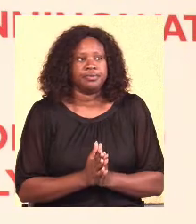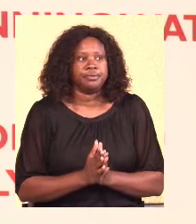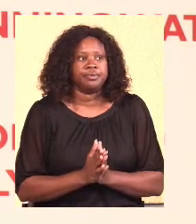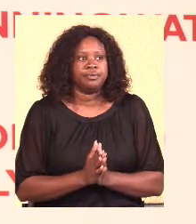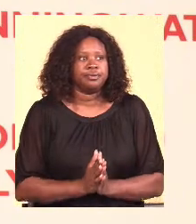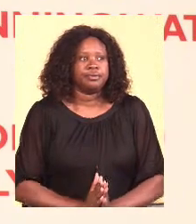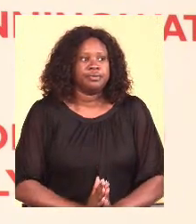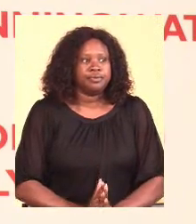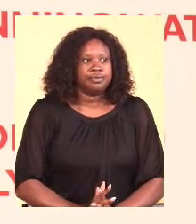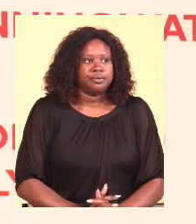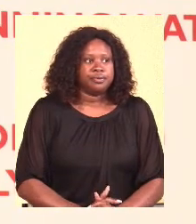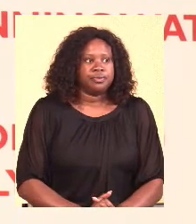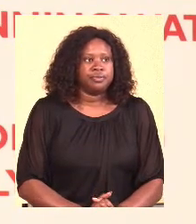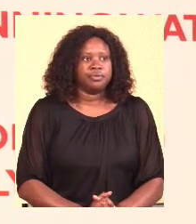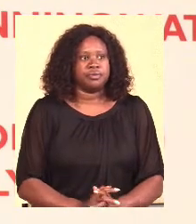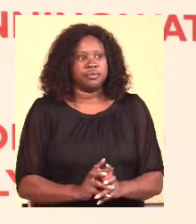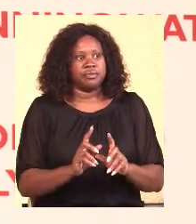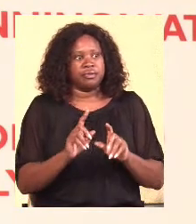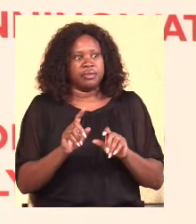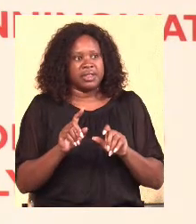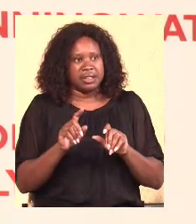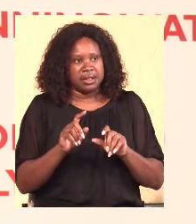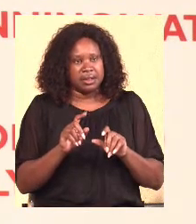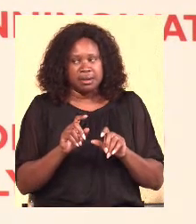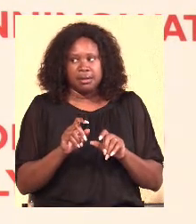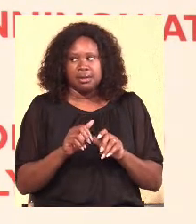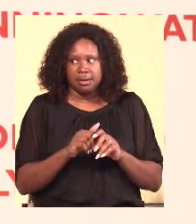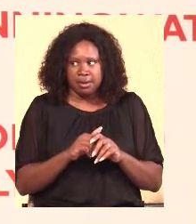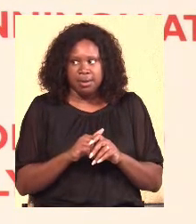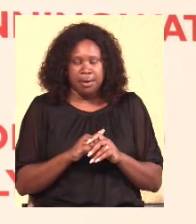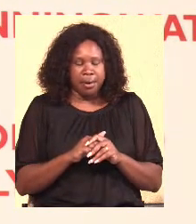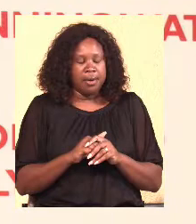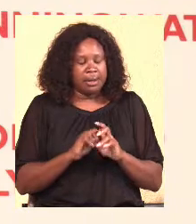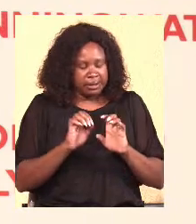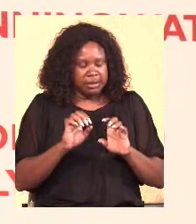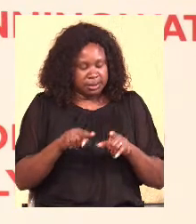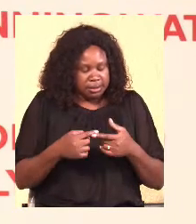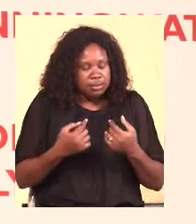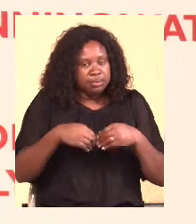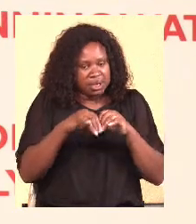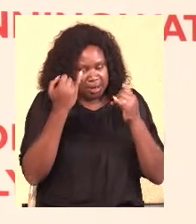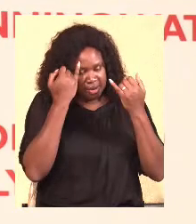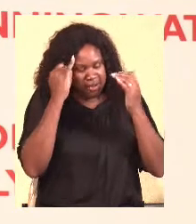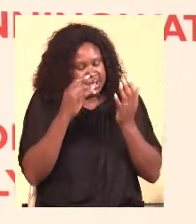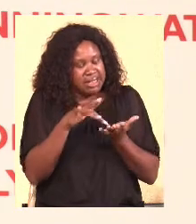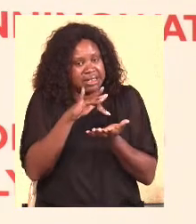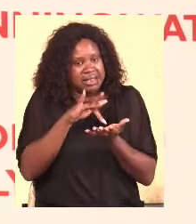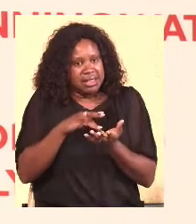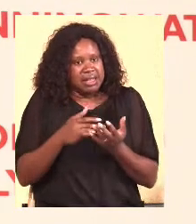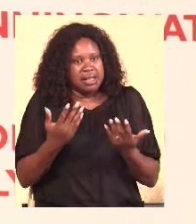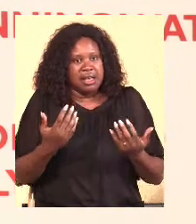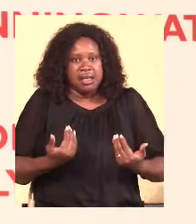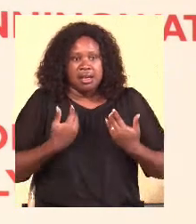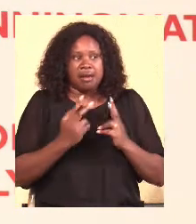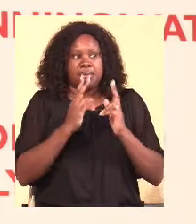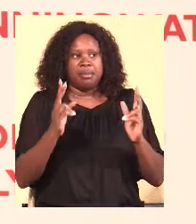to go with the devices also. To create an innovation center where young people, we